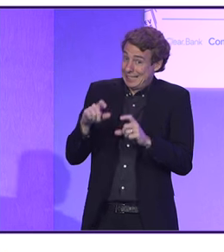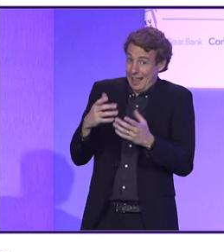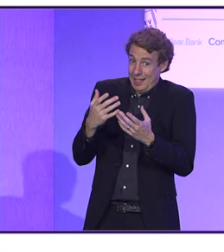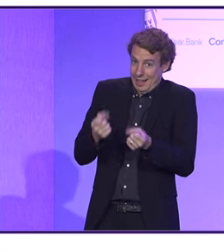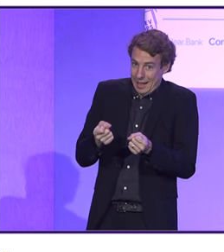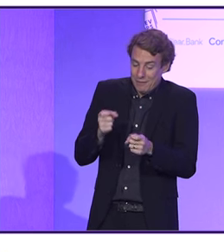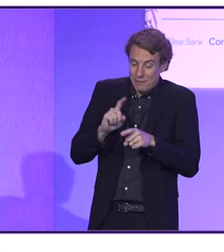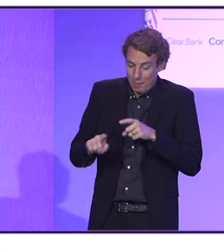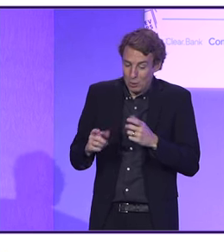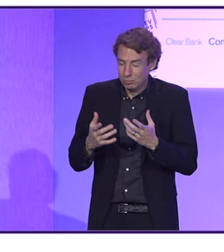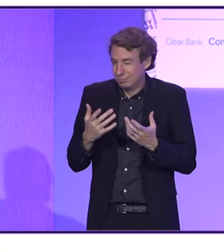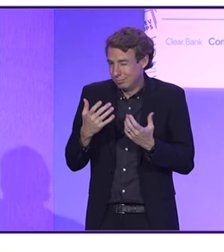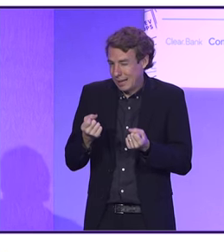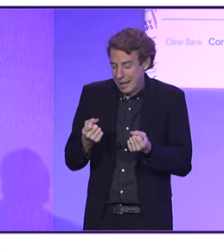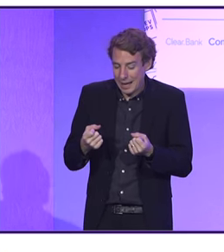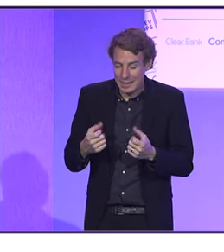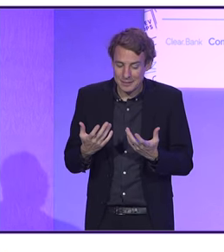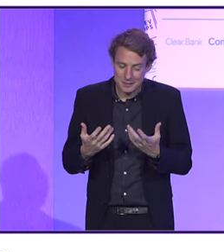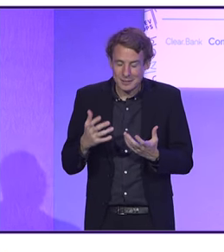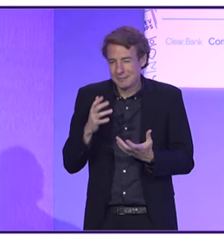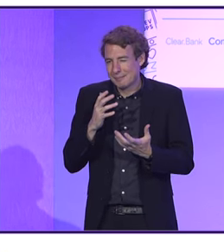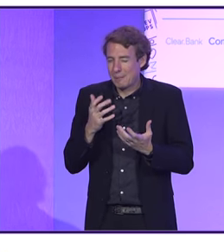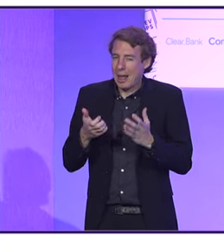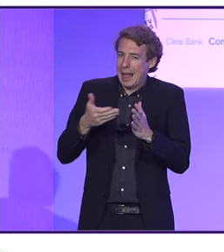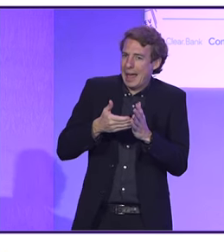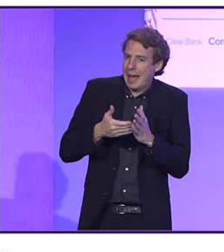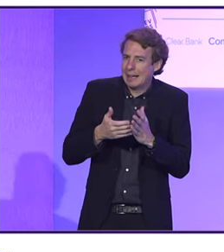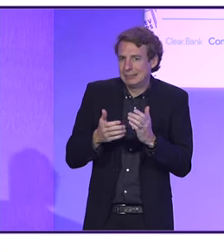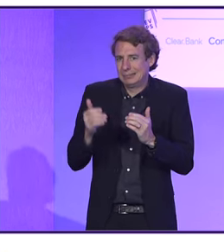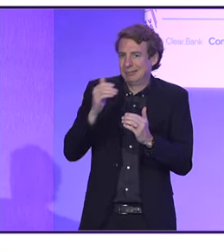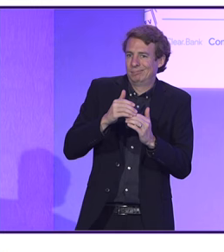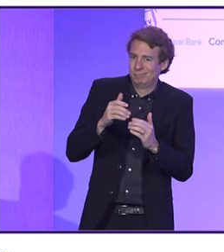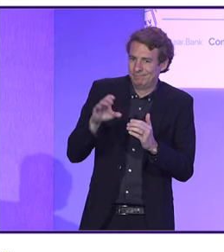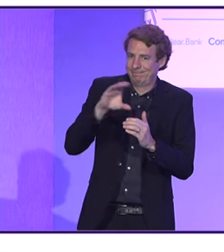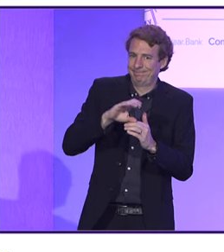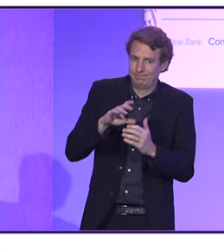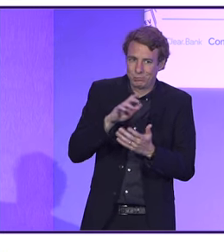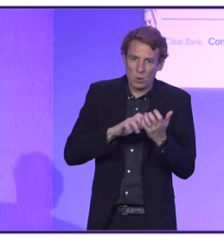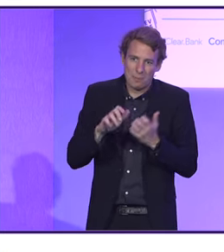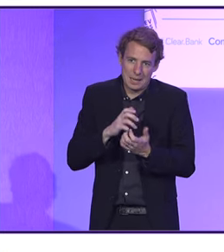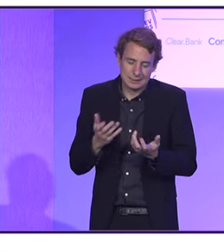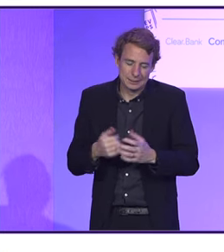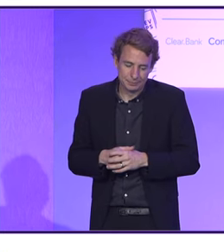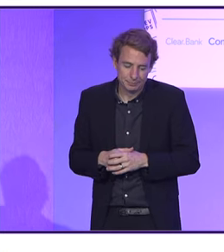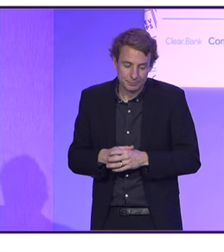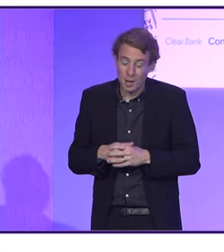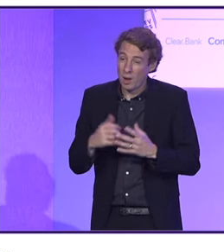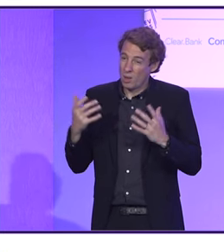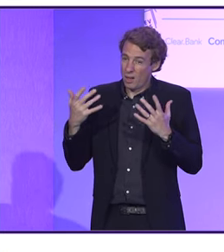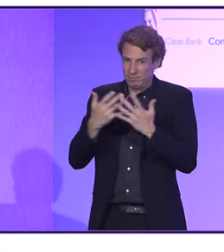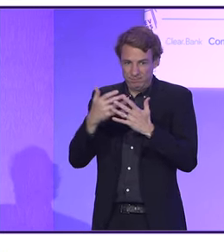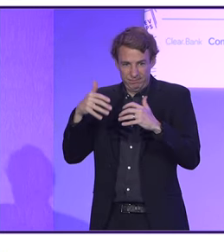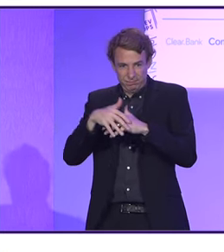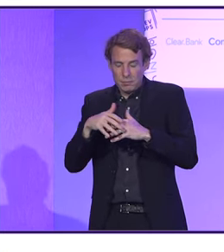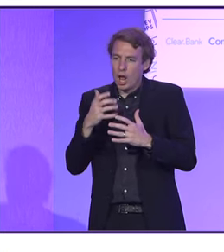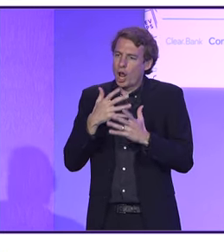part, and you know, adds obviously complexity to the infrastructure. The other thing, you know, that very, very complicated diagram, I said a lot of it was justified.